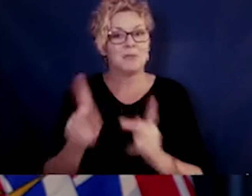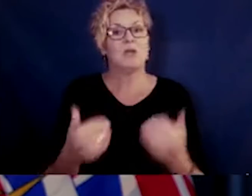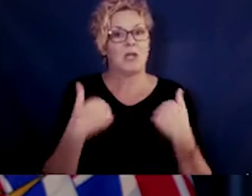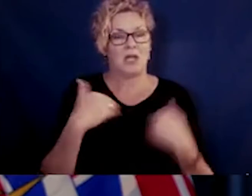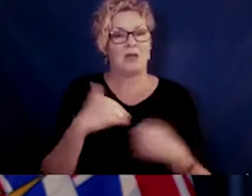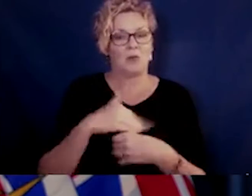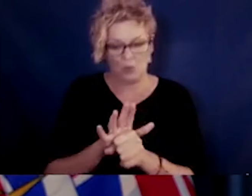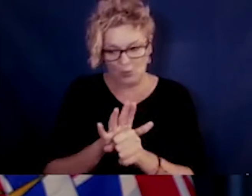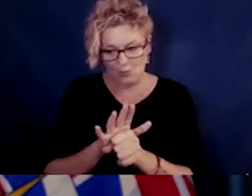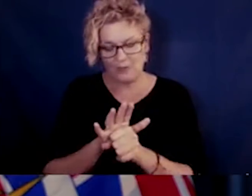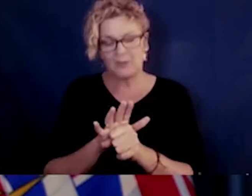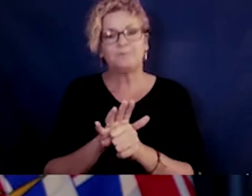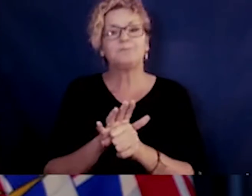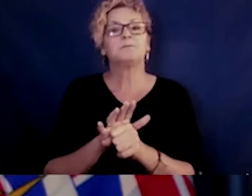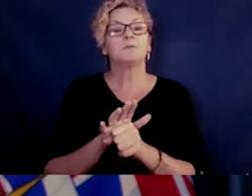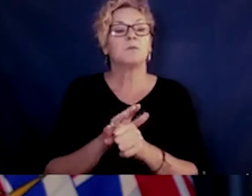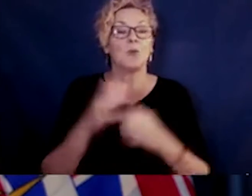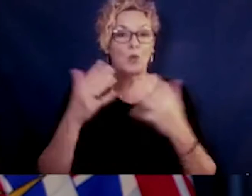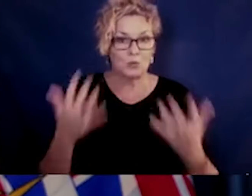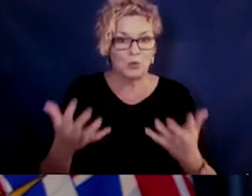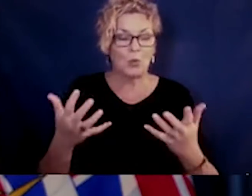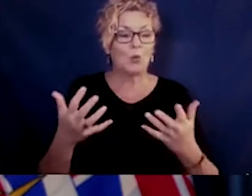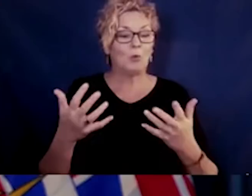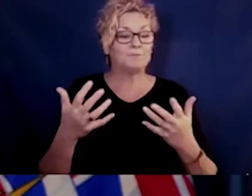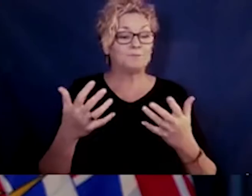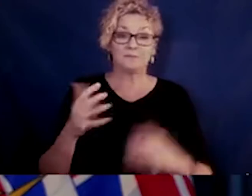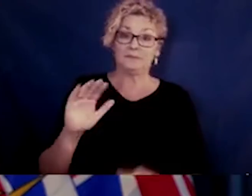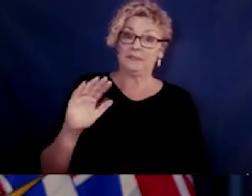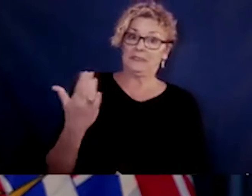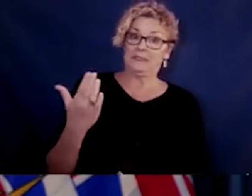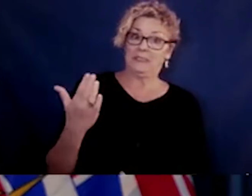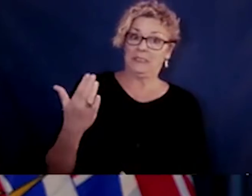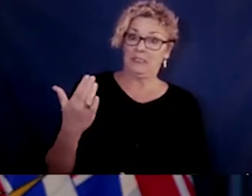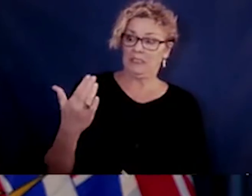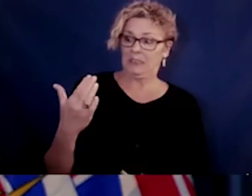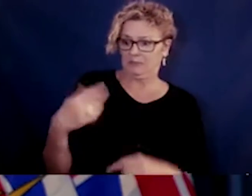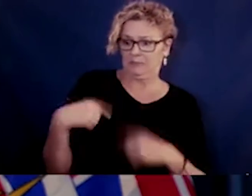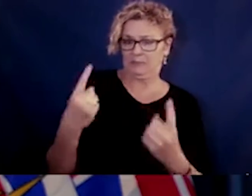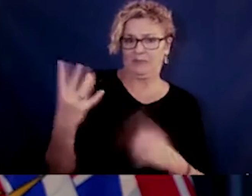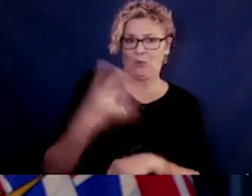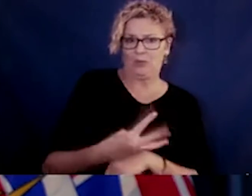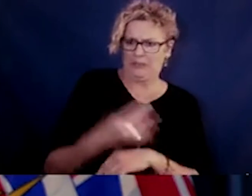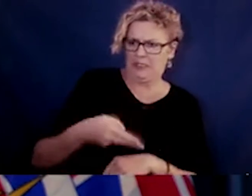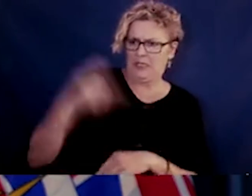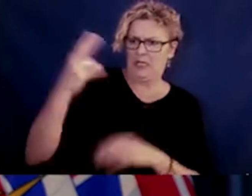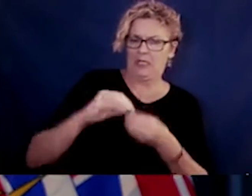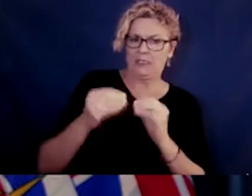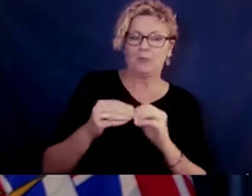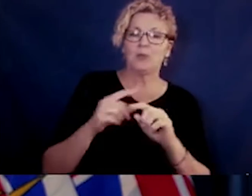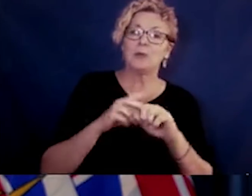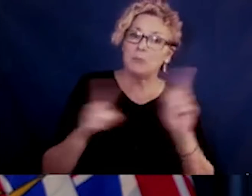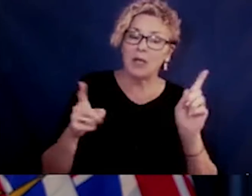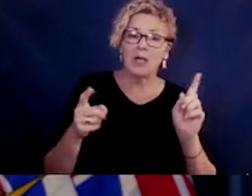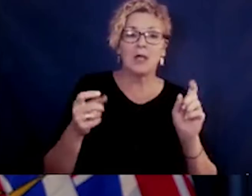1.39%. And this is where we want to be. We want to be able to be picking up those cases in the community and make sure that we